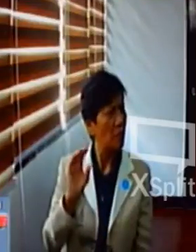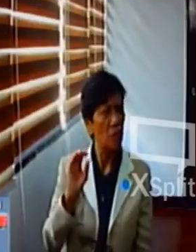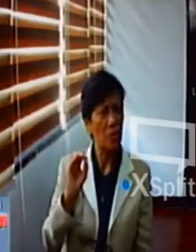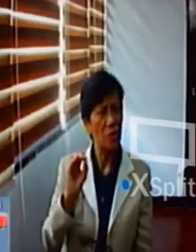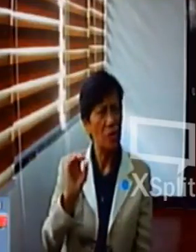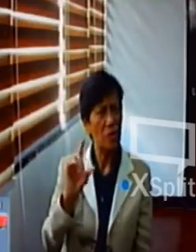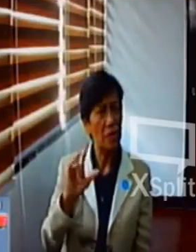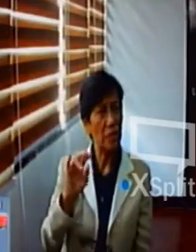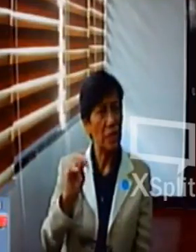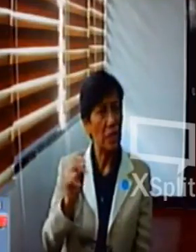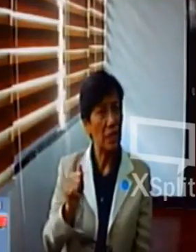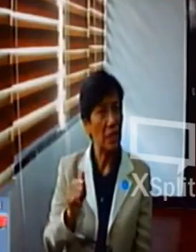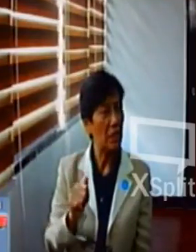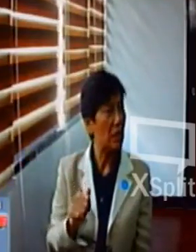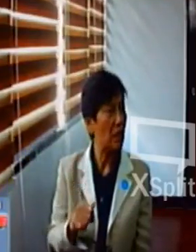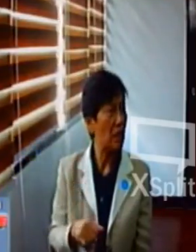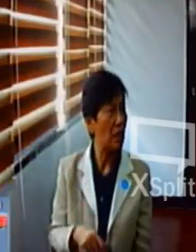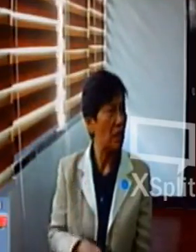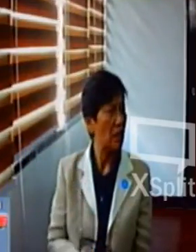of species of bloom.